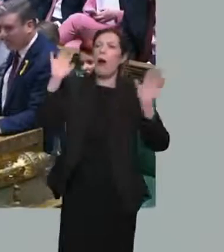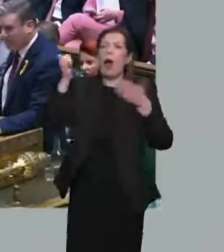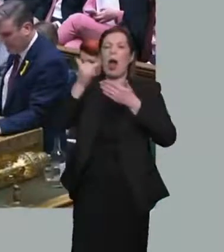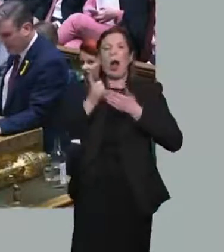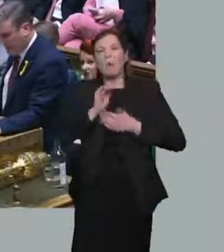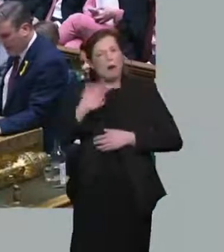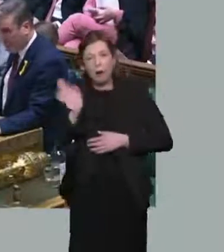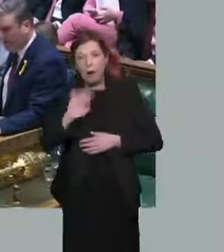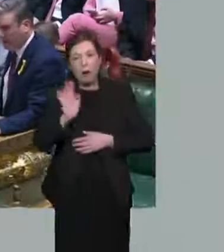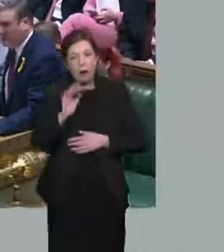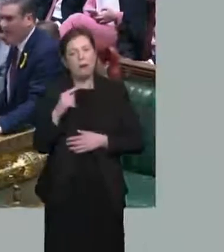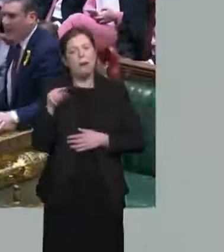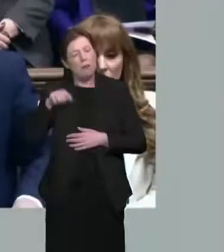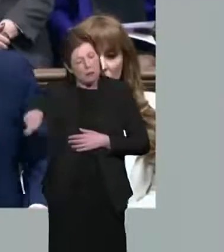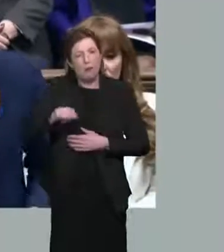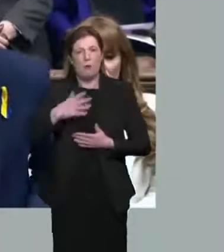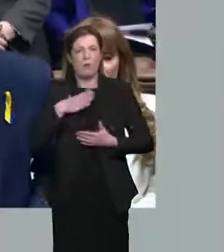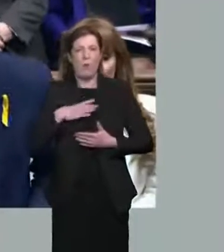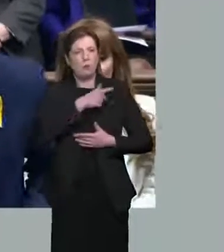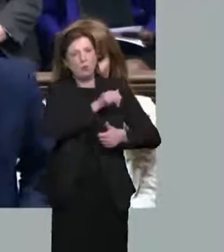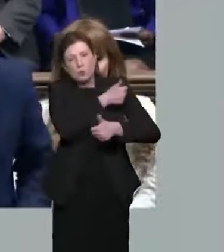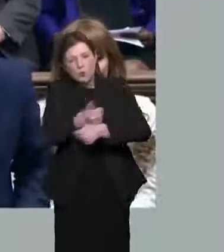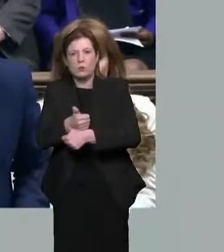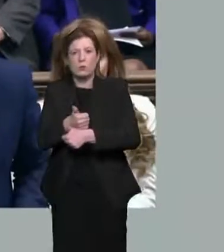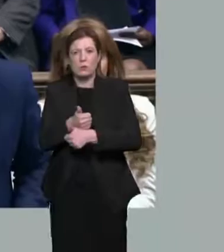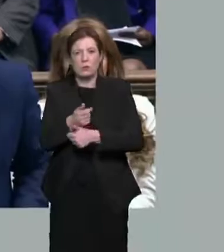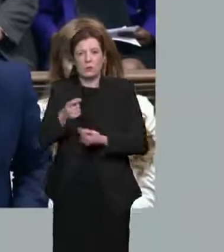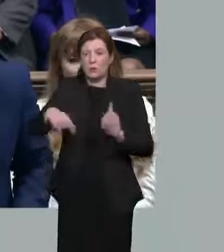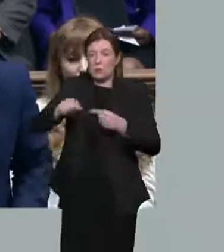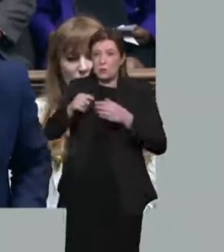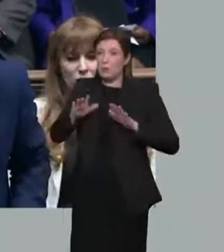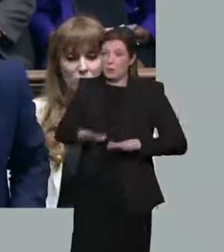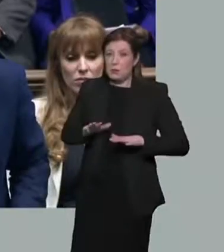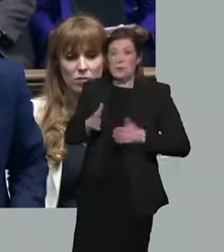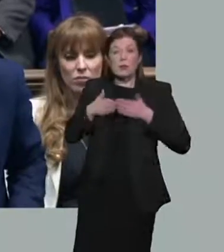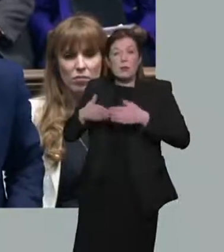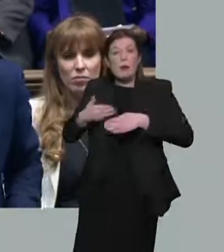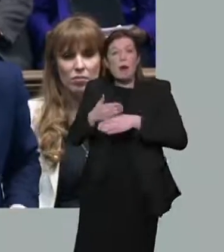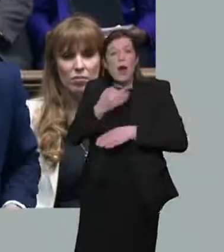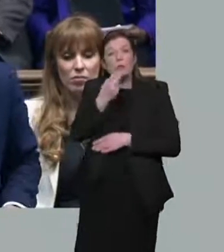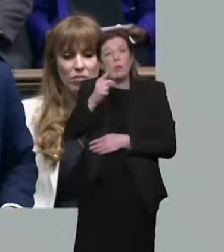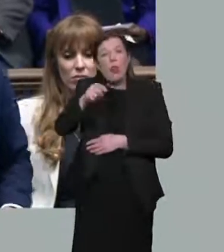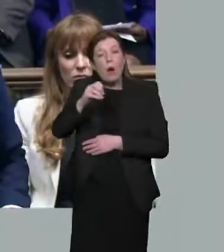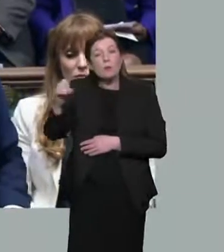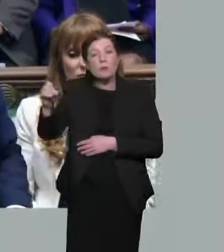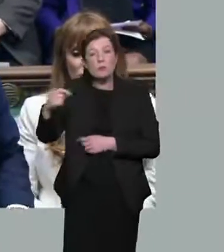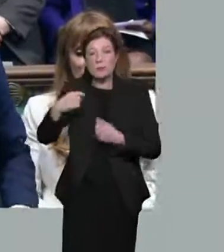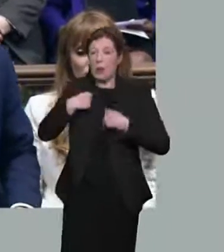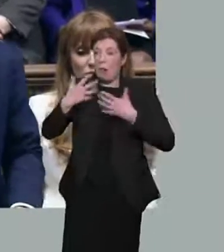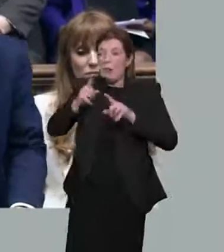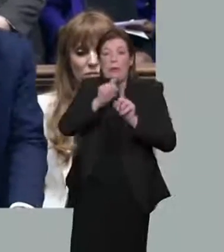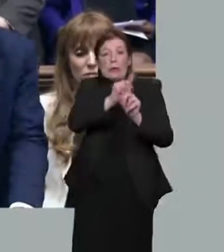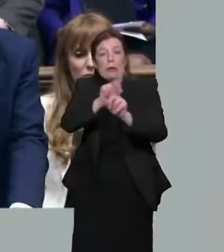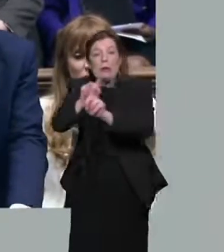him to fight for their livelihoods. 82,000 seafarers in this country. I've spoken to dockers,